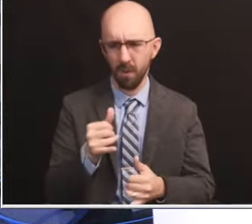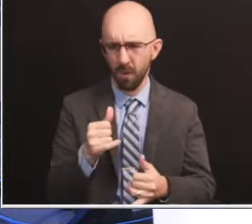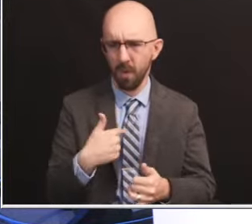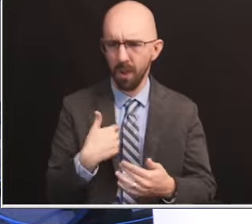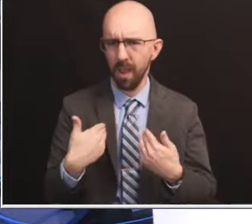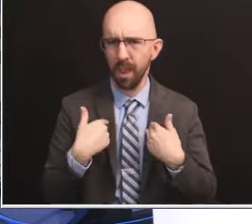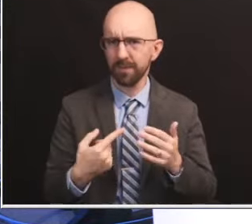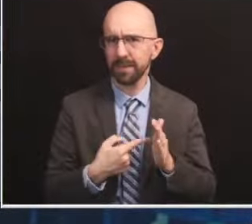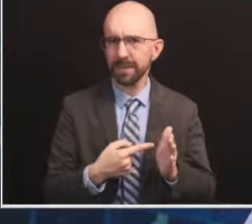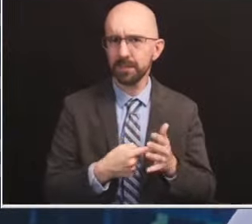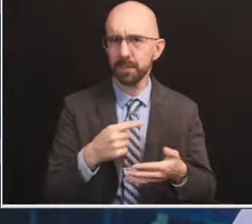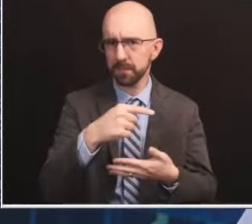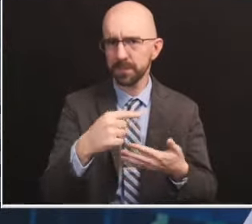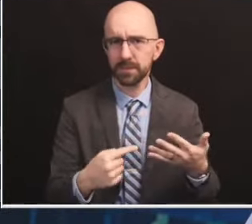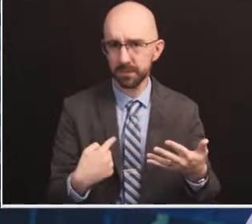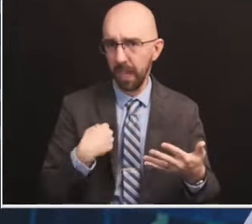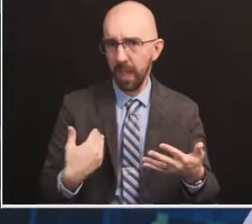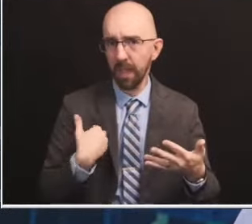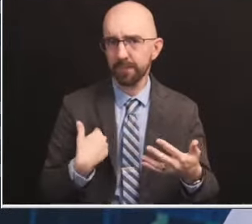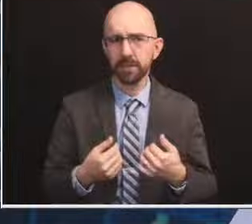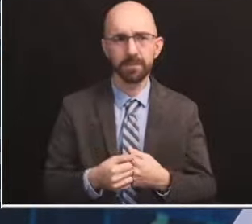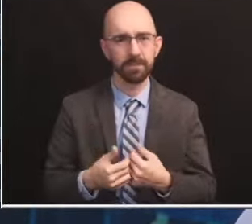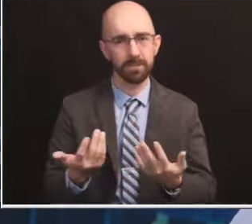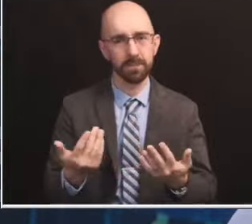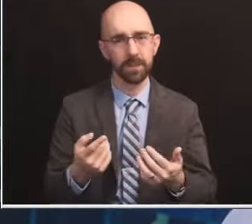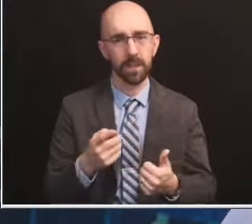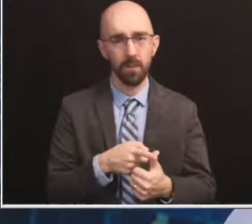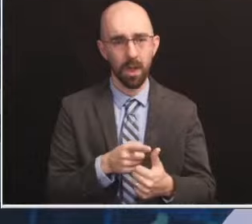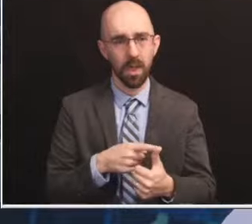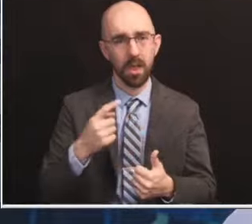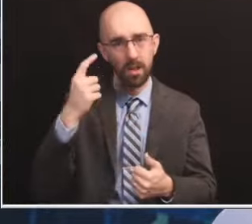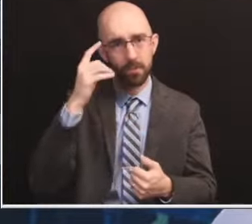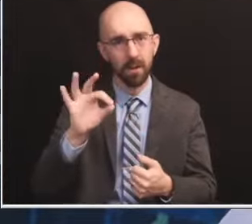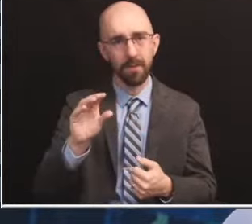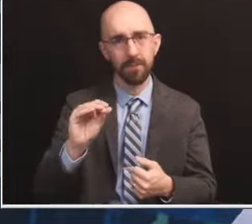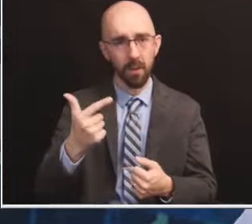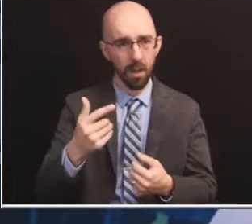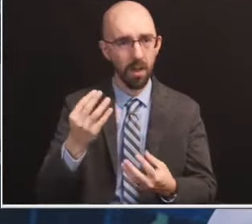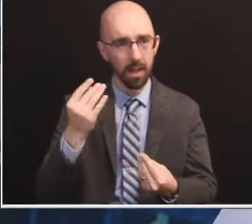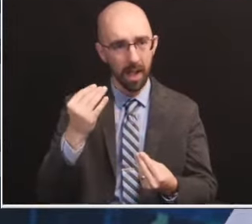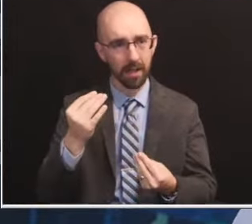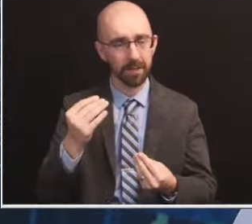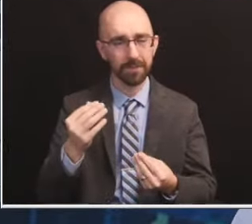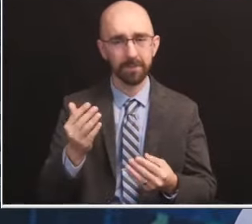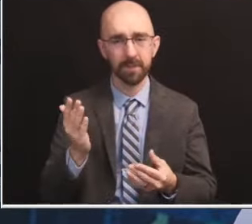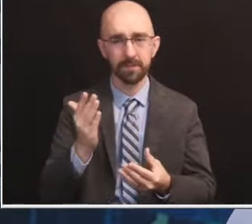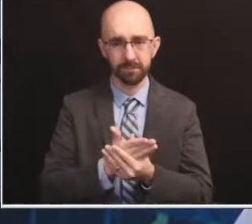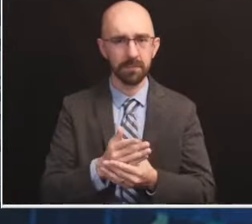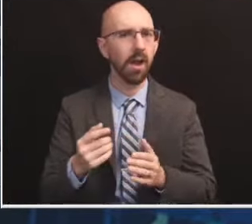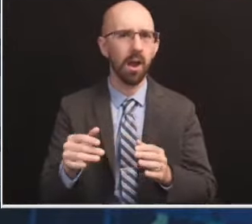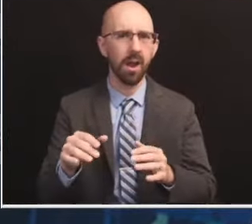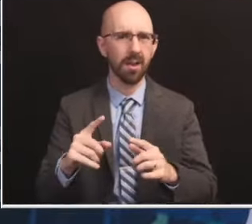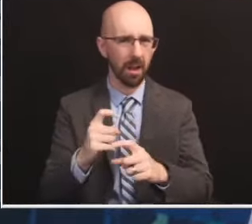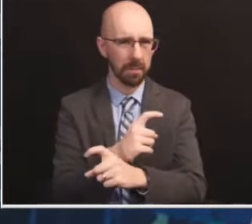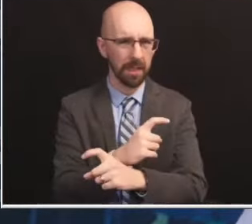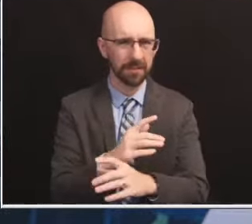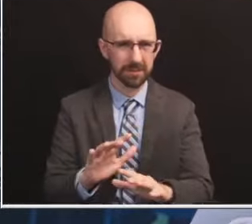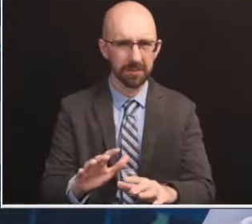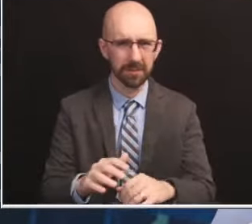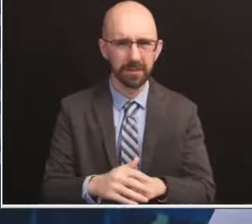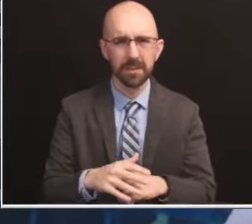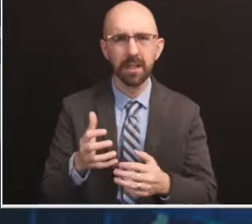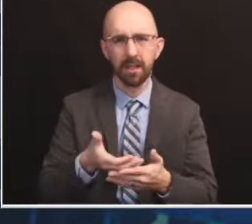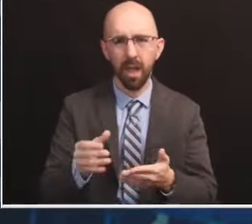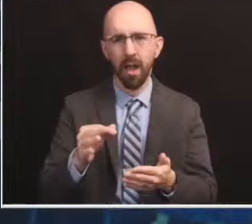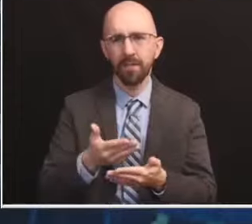symptoms. Yeah, I mean, well, one, brain fog and these cognitive symptoms are complex, and a lot of things can cause them. So we need to